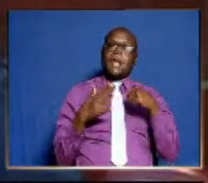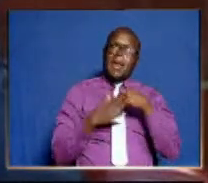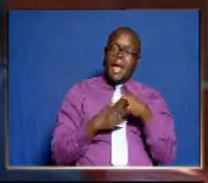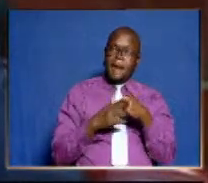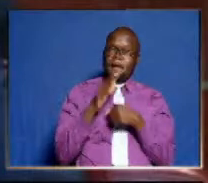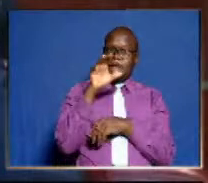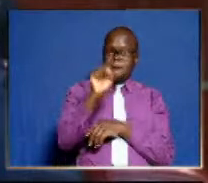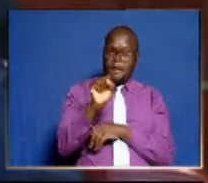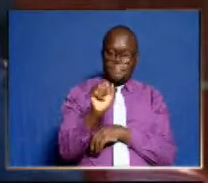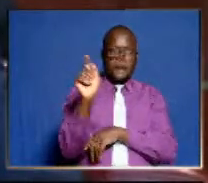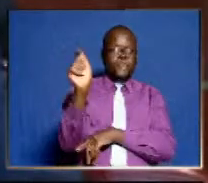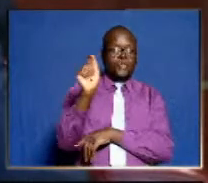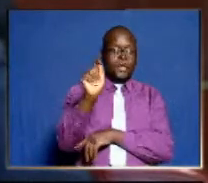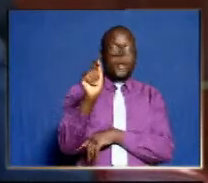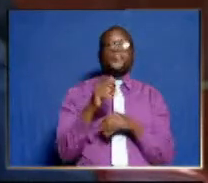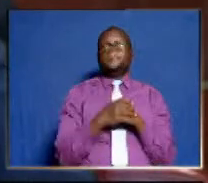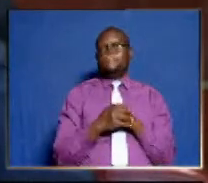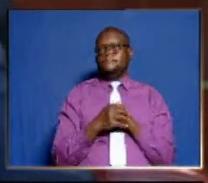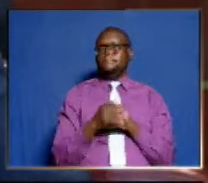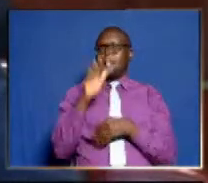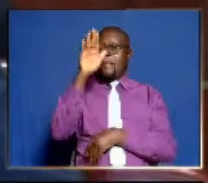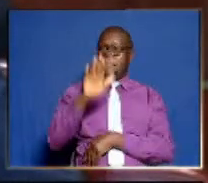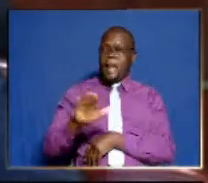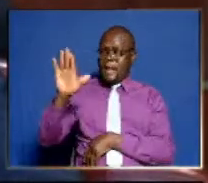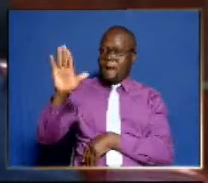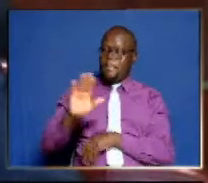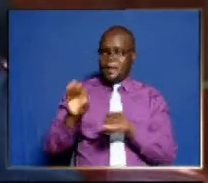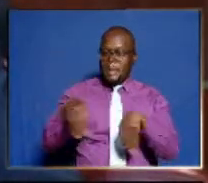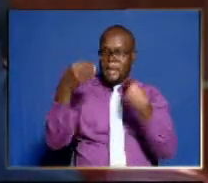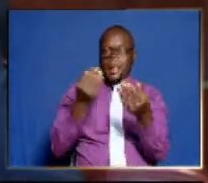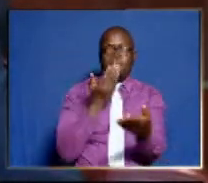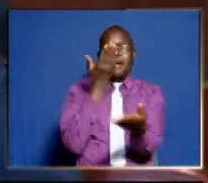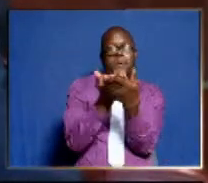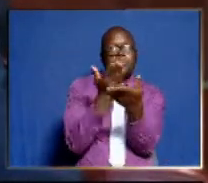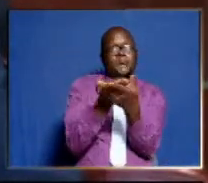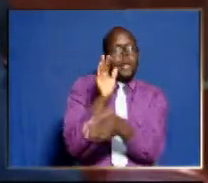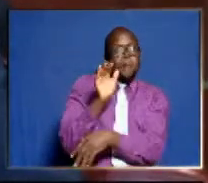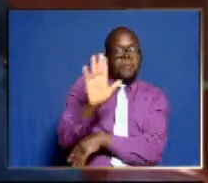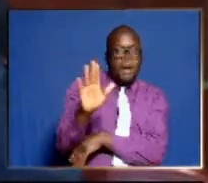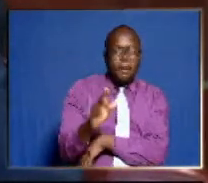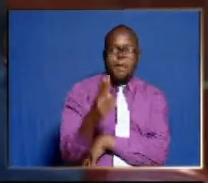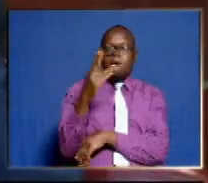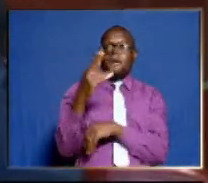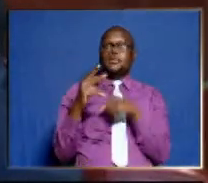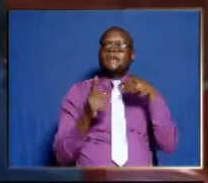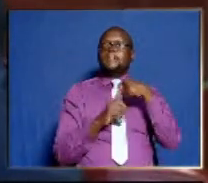1.895 trillion. Parliament gave a proposal, Mr. Speaker, of